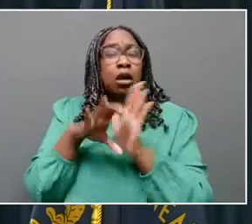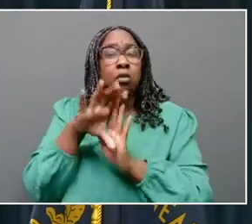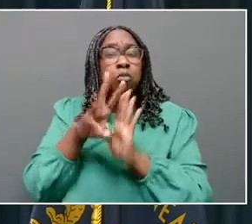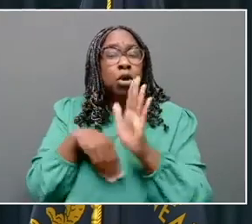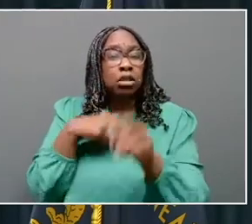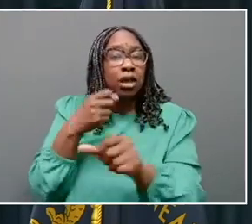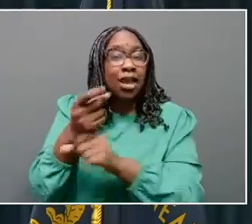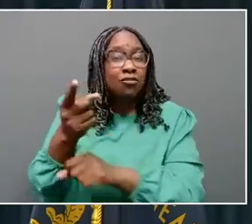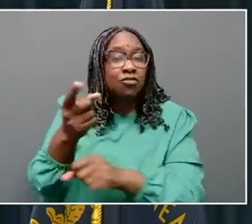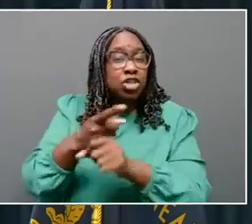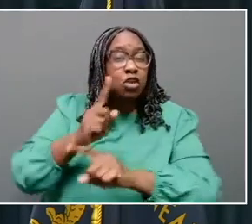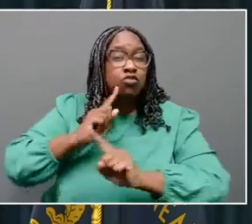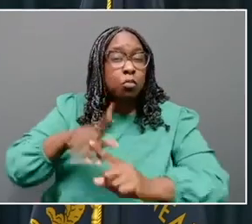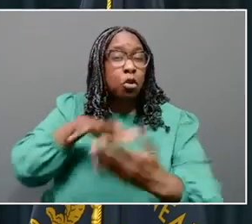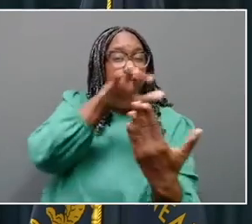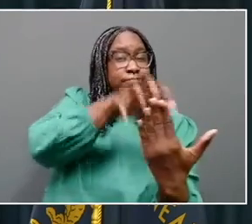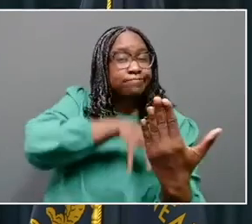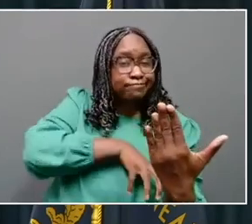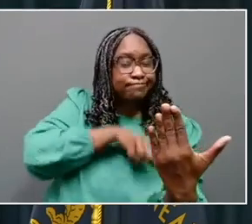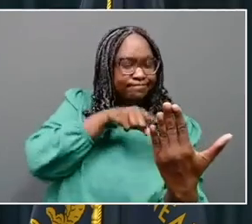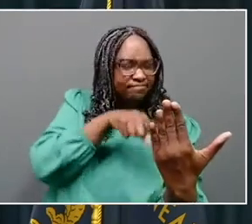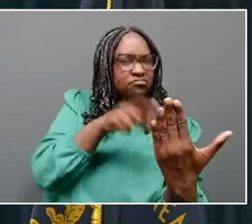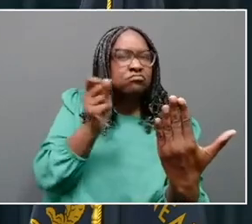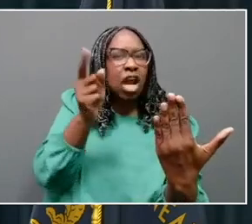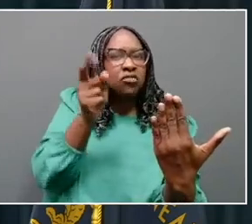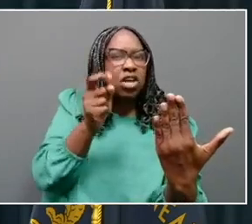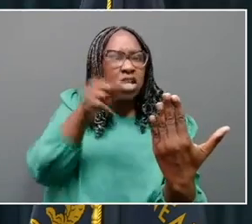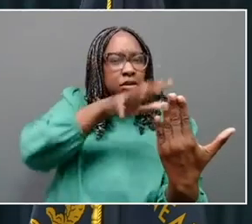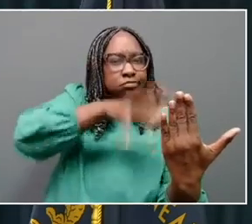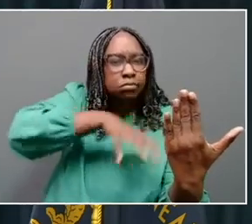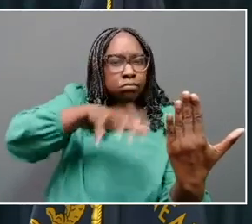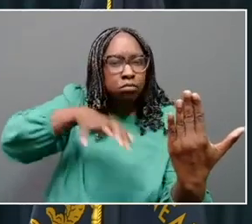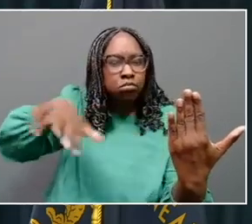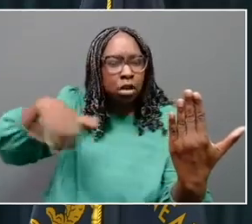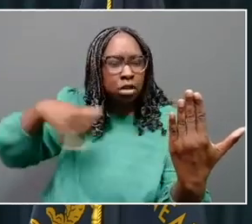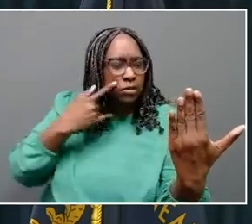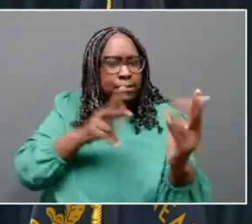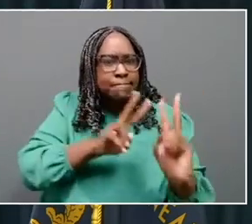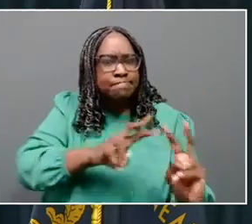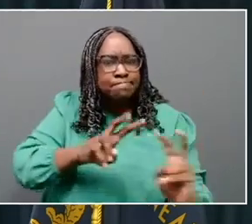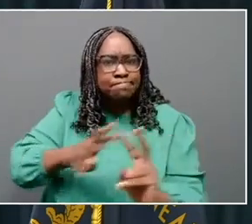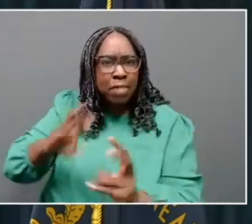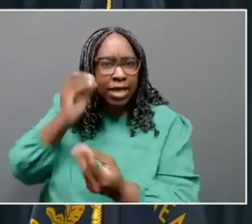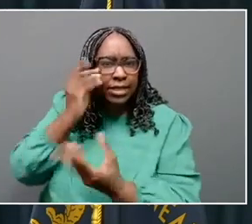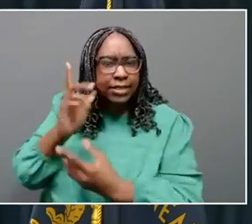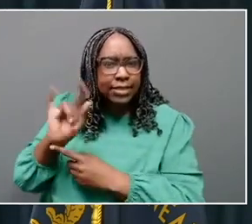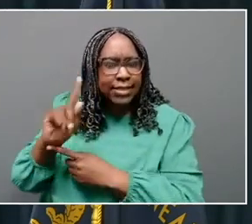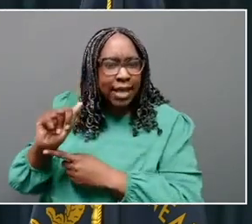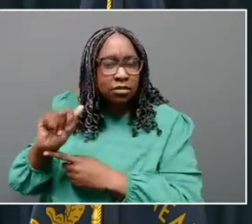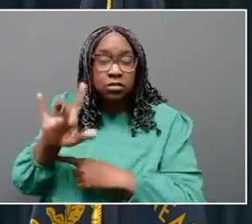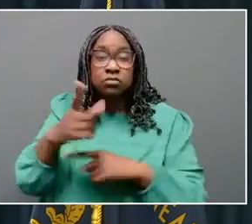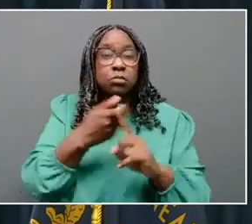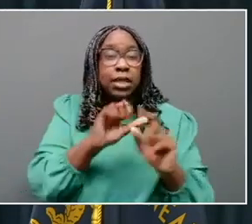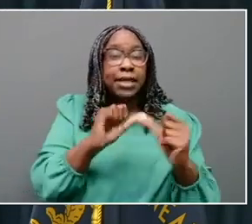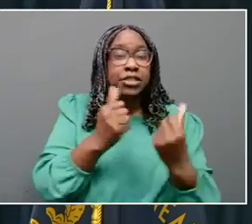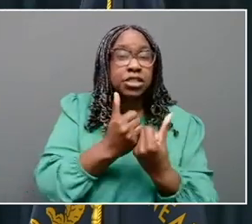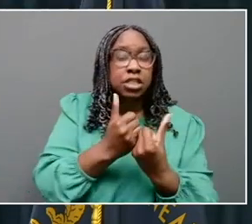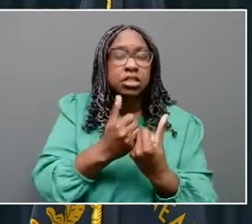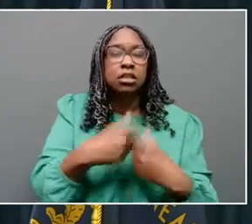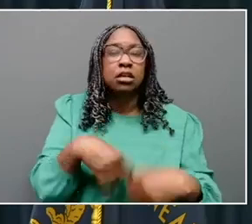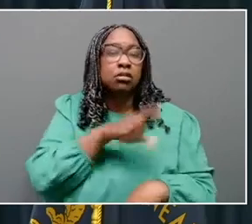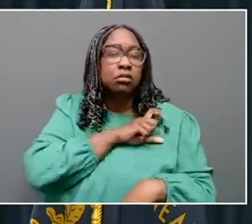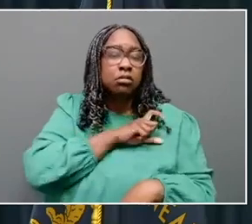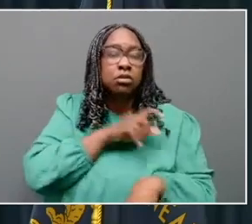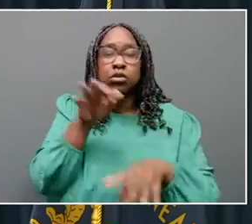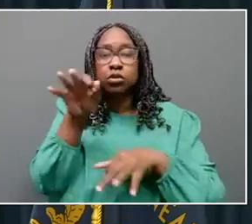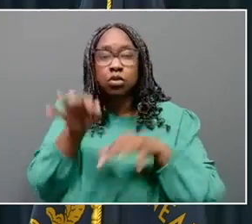domestic violence-related data. That's going to enhance responses and prevention efforts from agencies, including law enforcement, courts, and